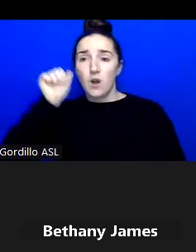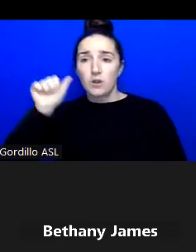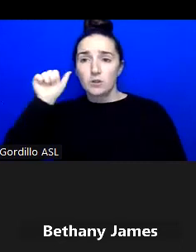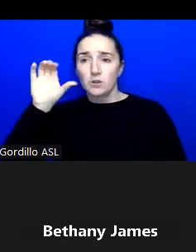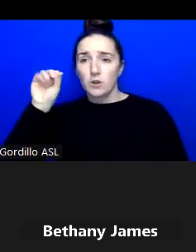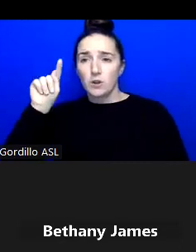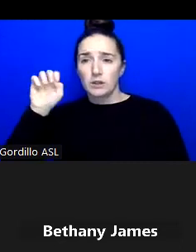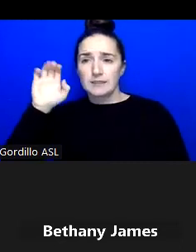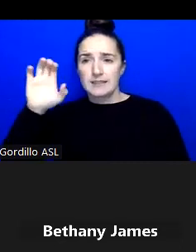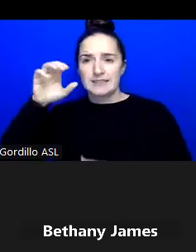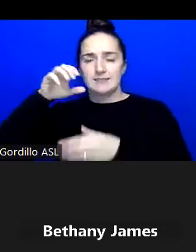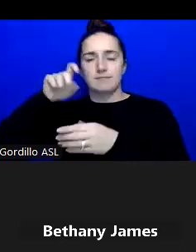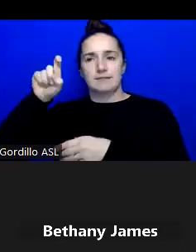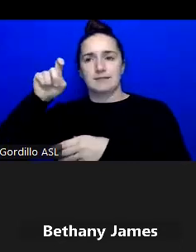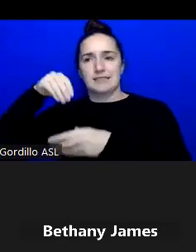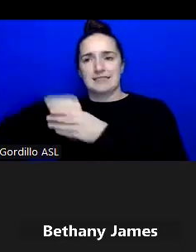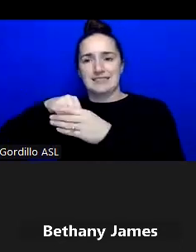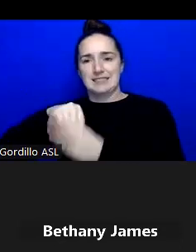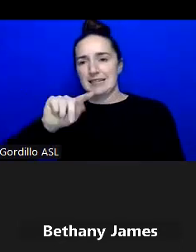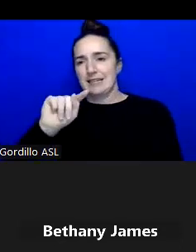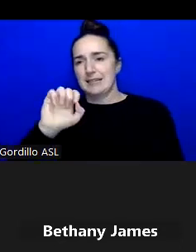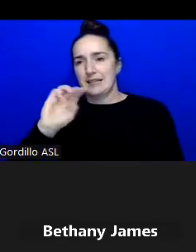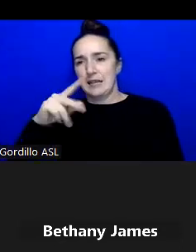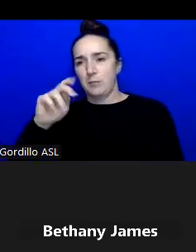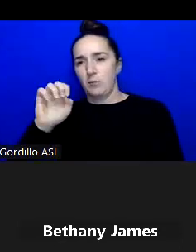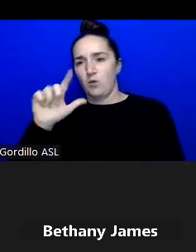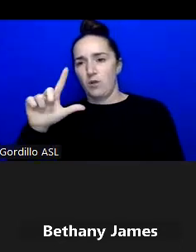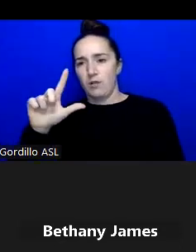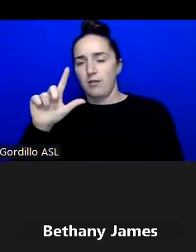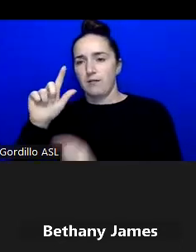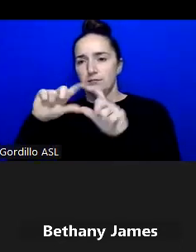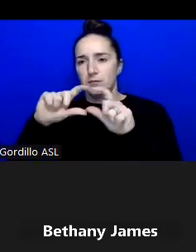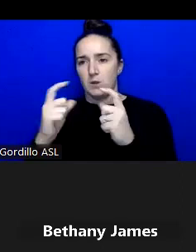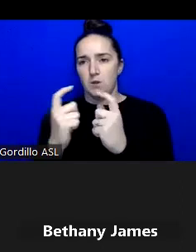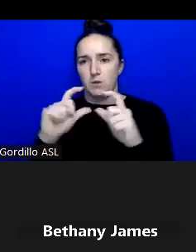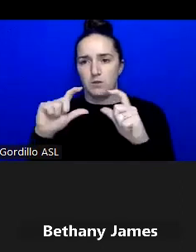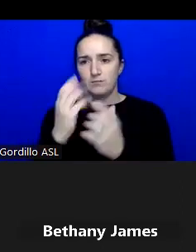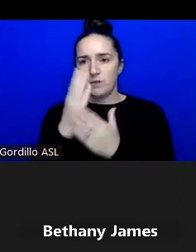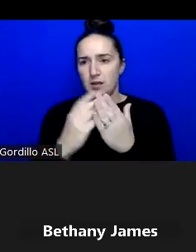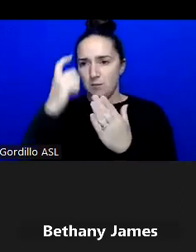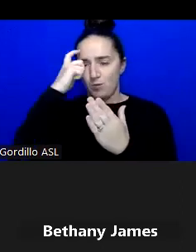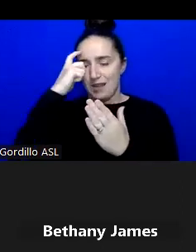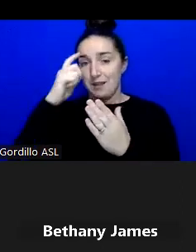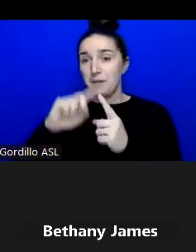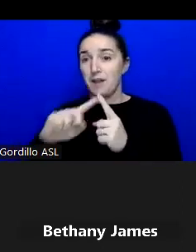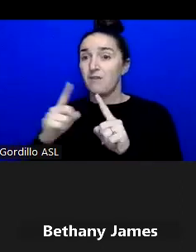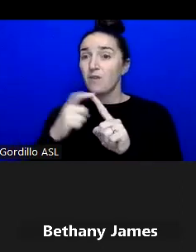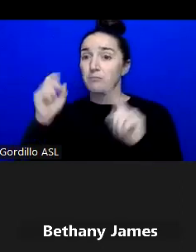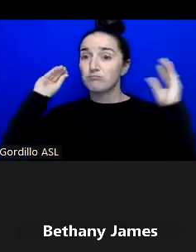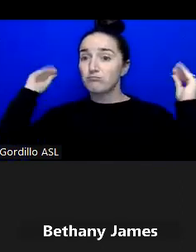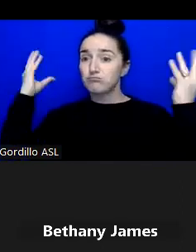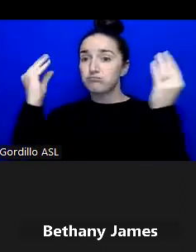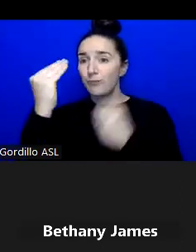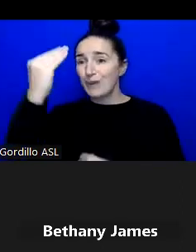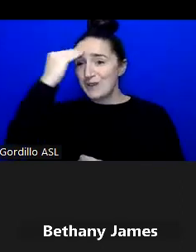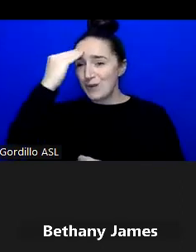lobe, but we know from functional imaging that that's not the only area of the brain that is